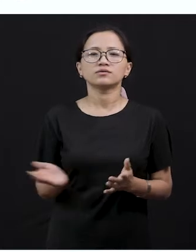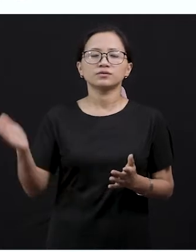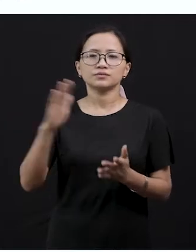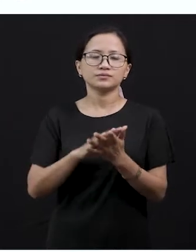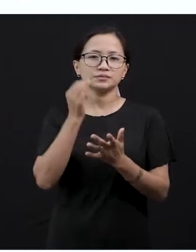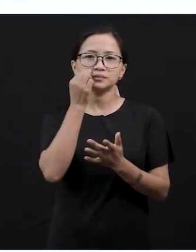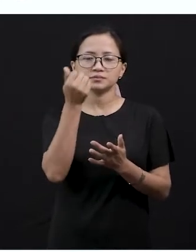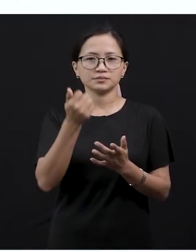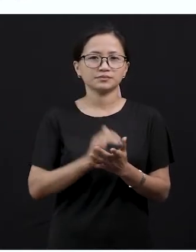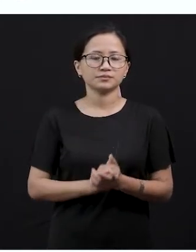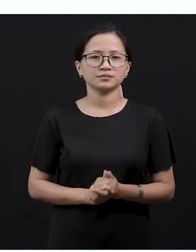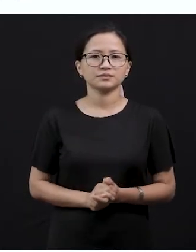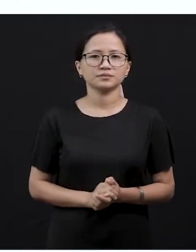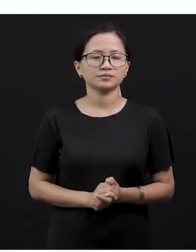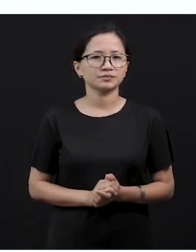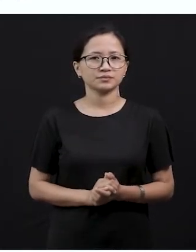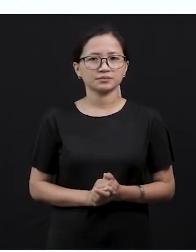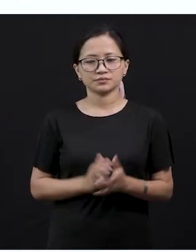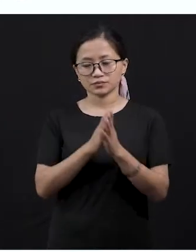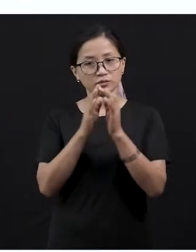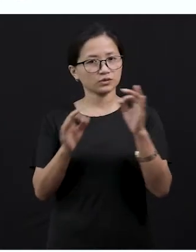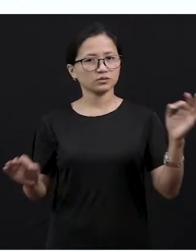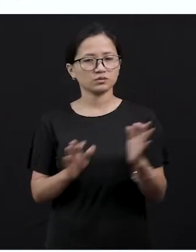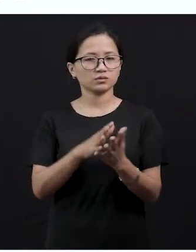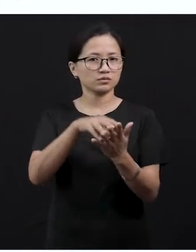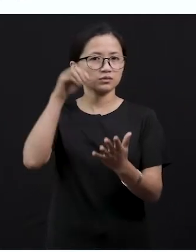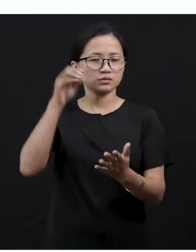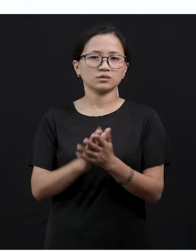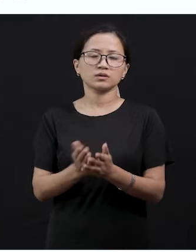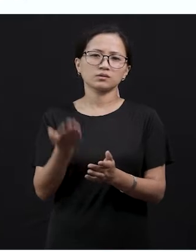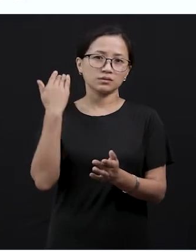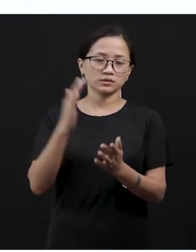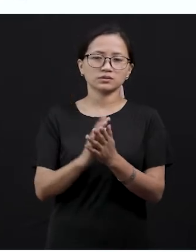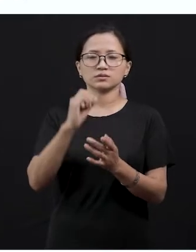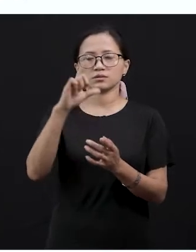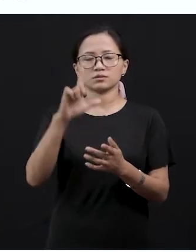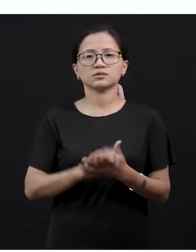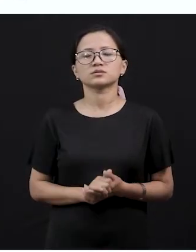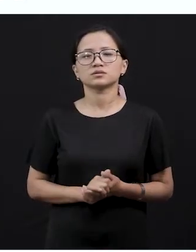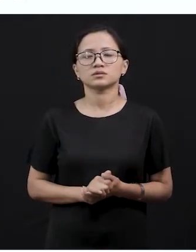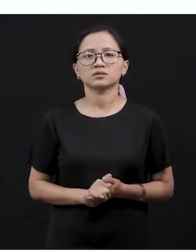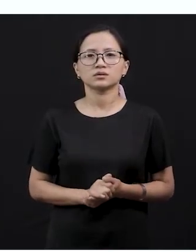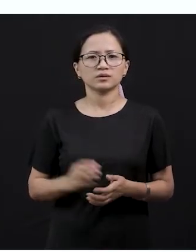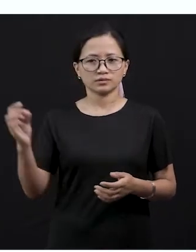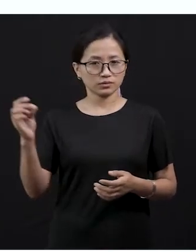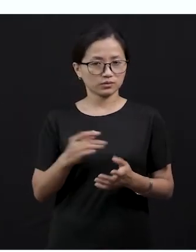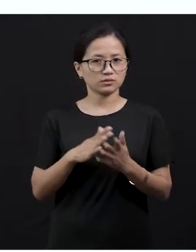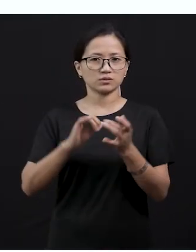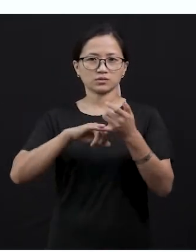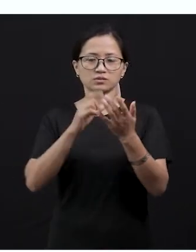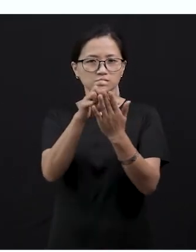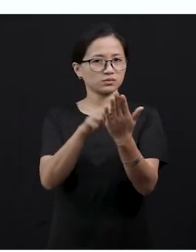from their father. Okay, so this is the story that we have learned in the last class, and that was a quick summary.